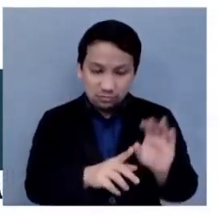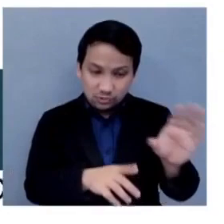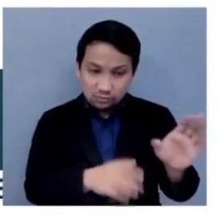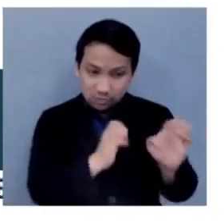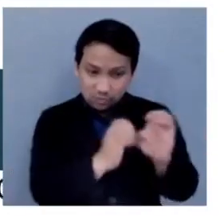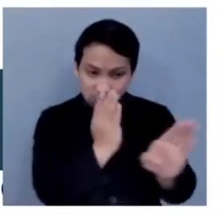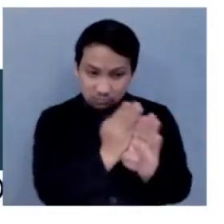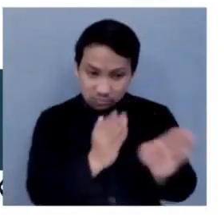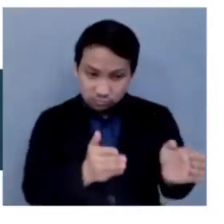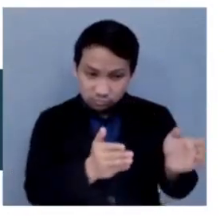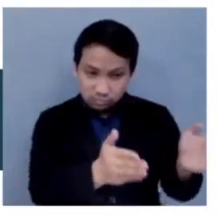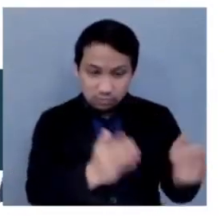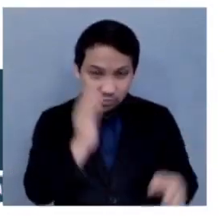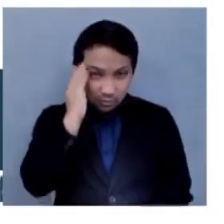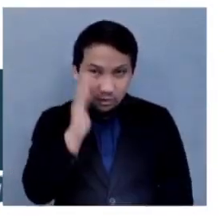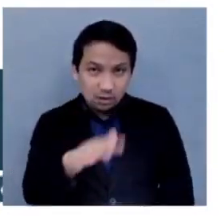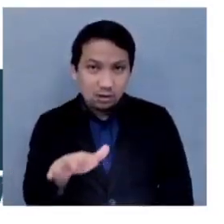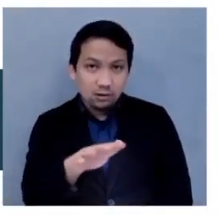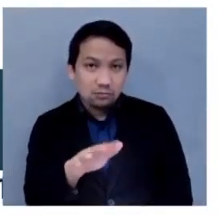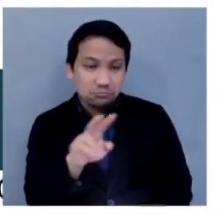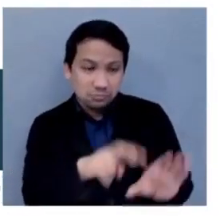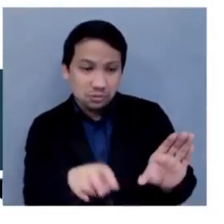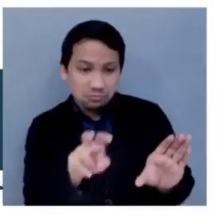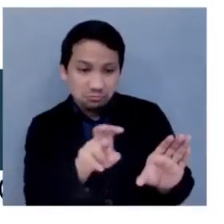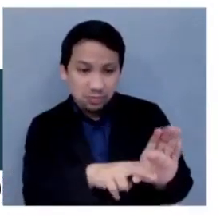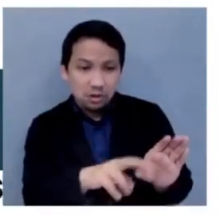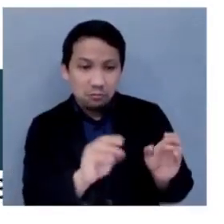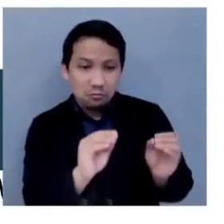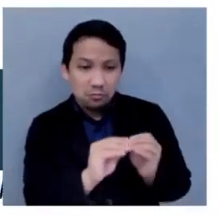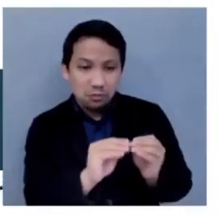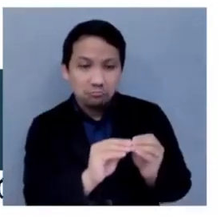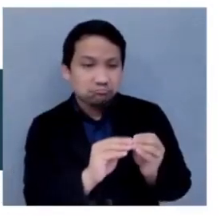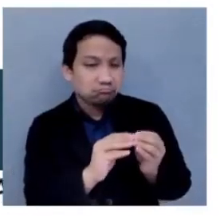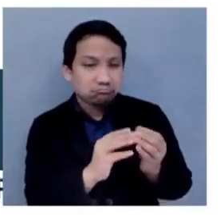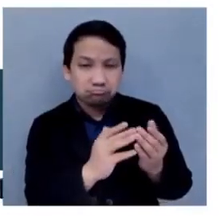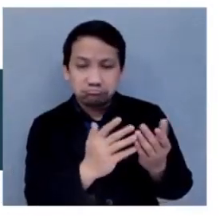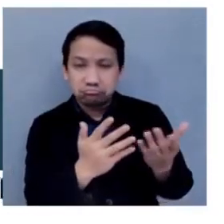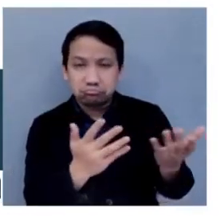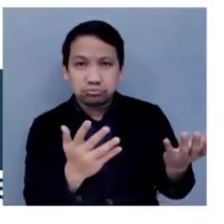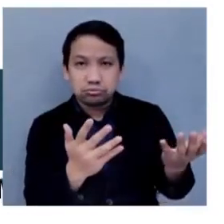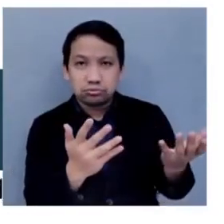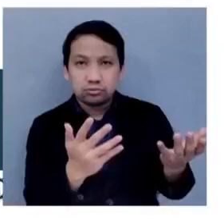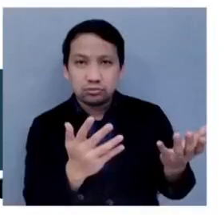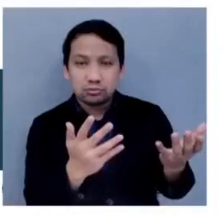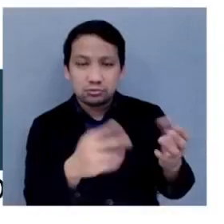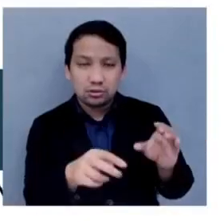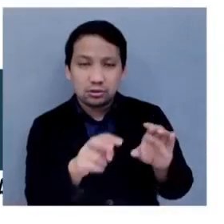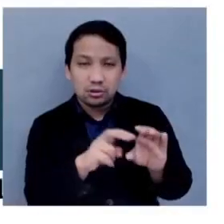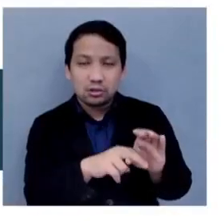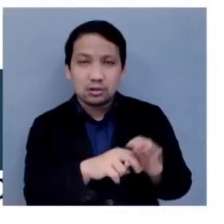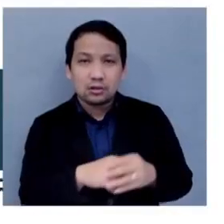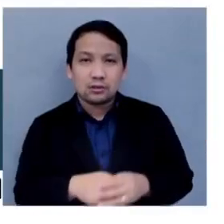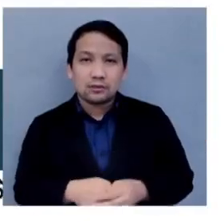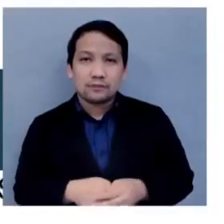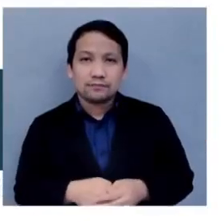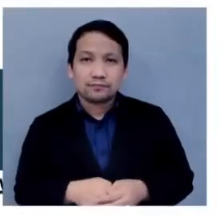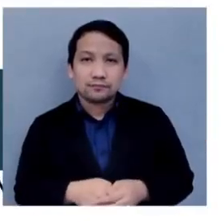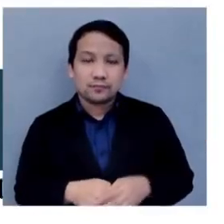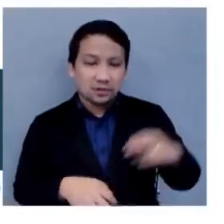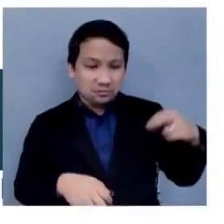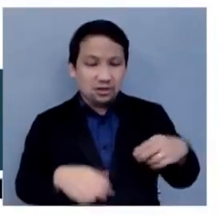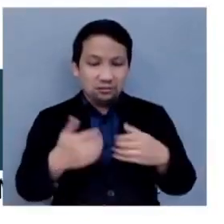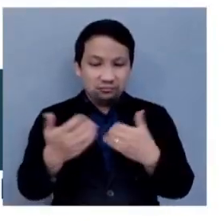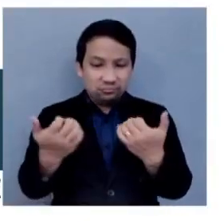bus carousel, we know that passengers would have to cross the highway just to get